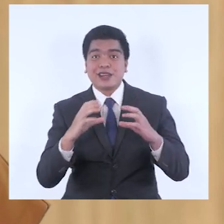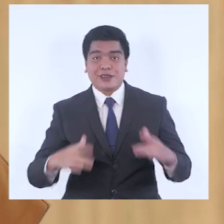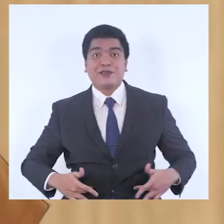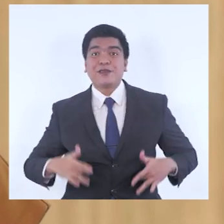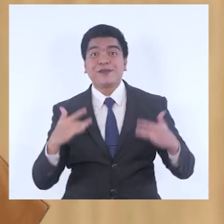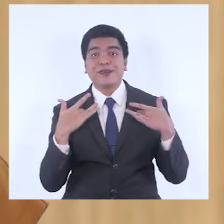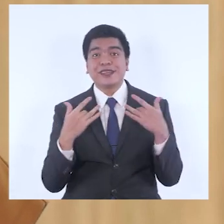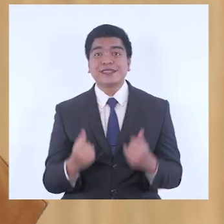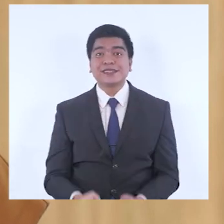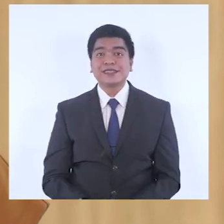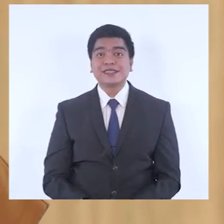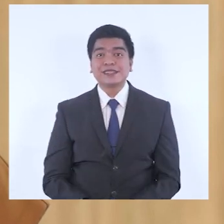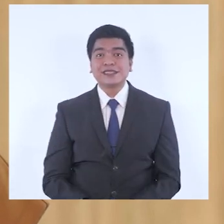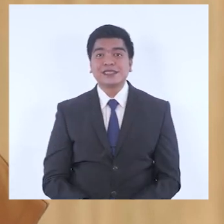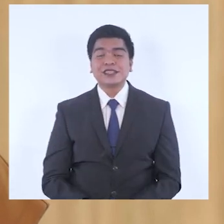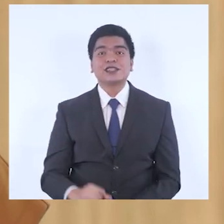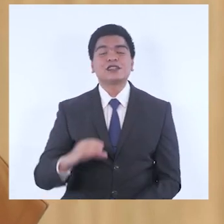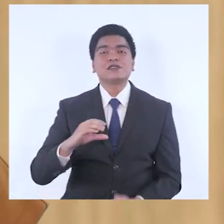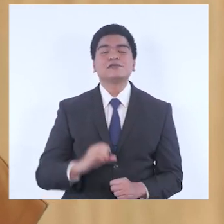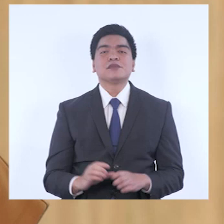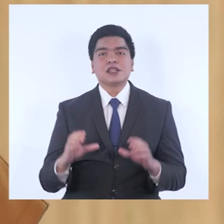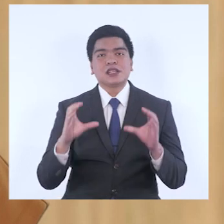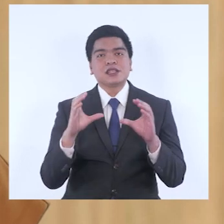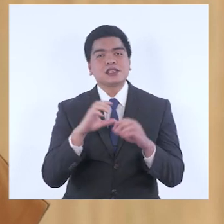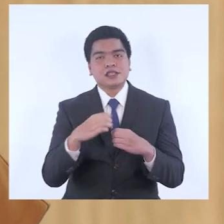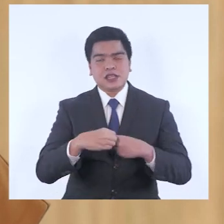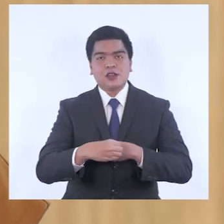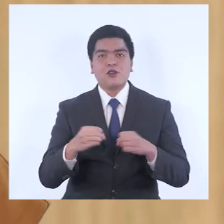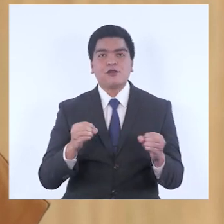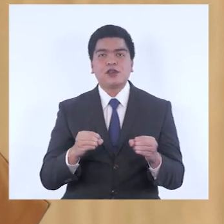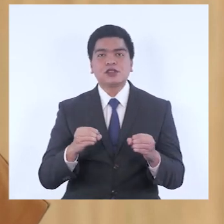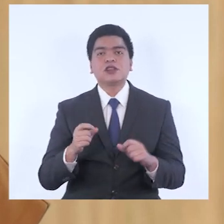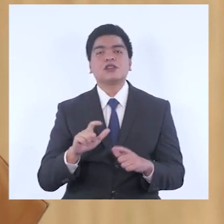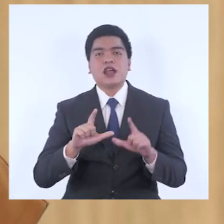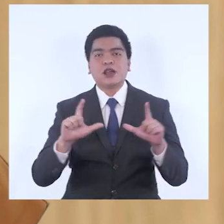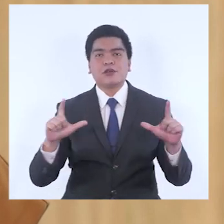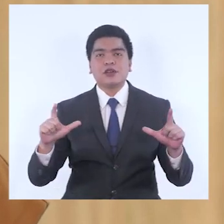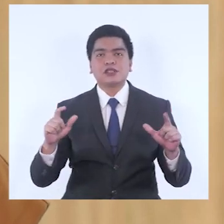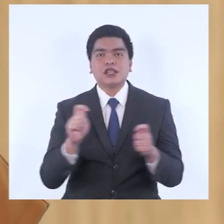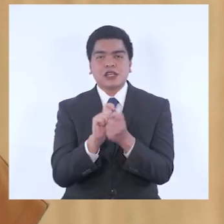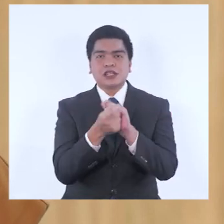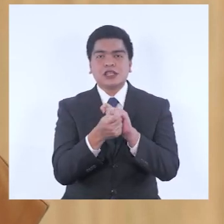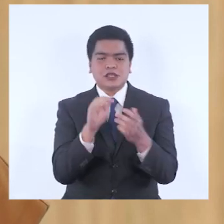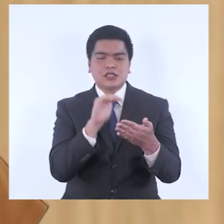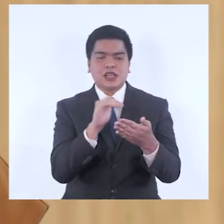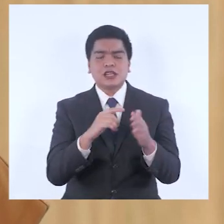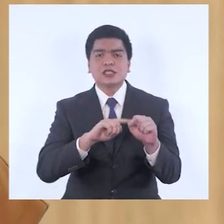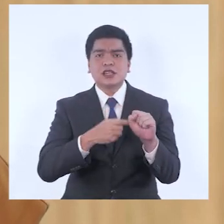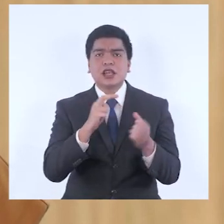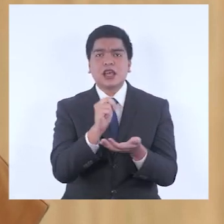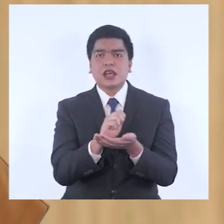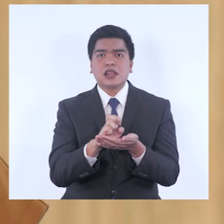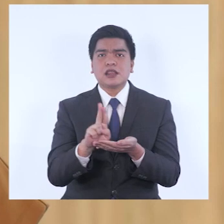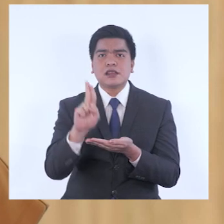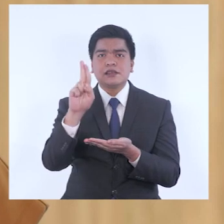and Translation Studies started in the New Era University, the first problem was